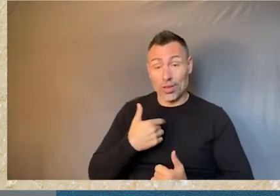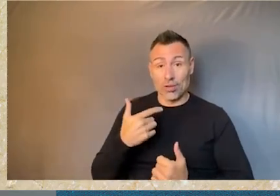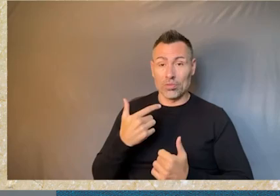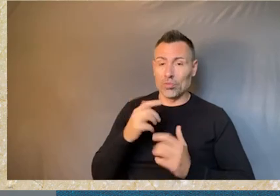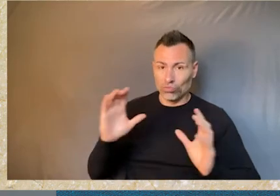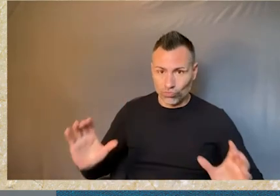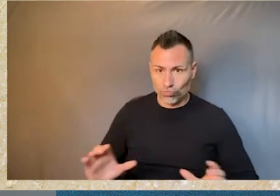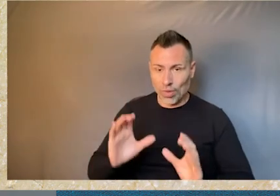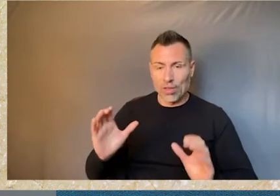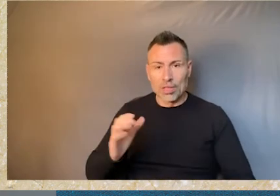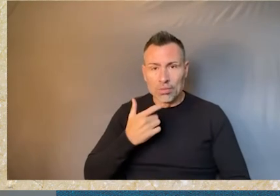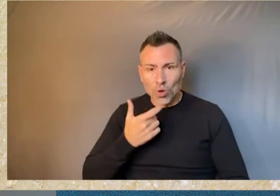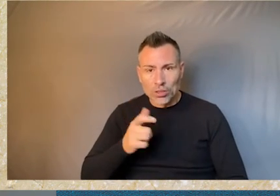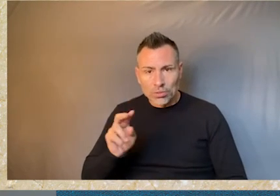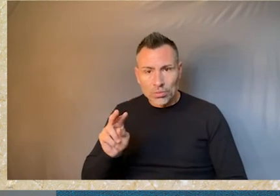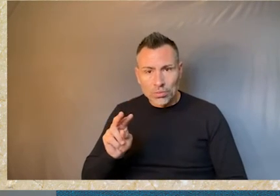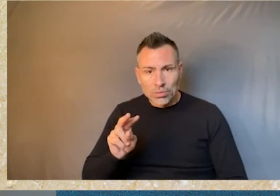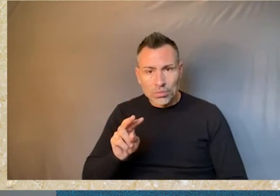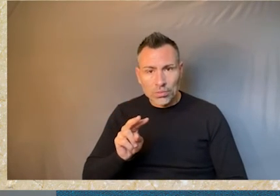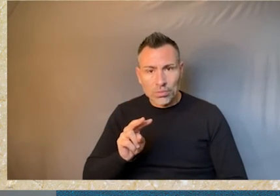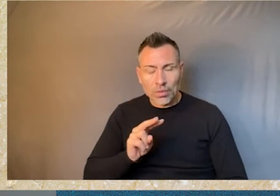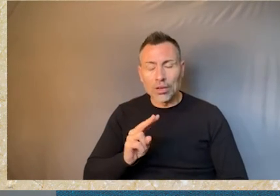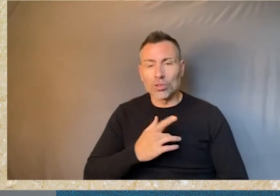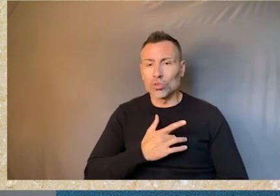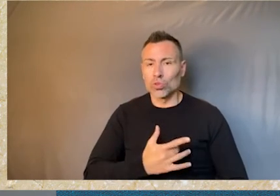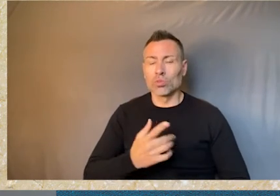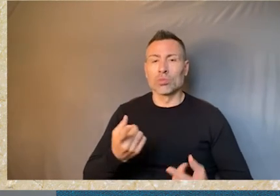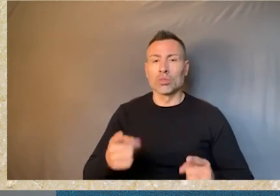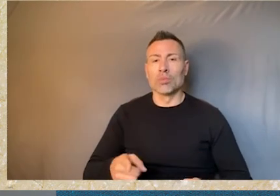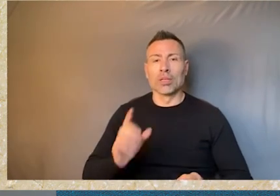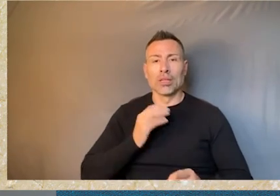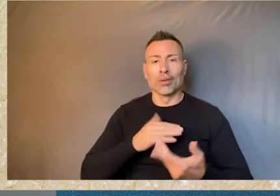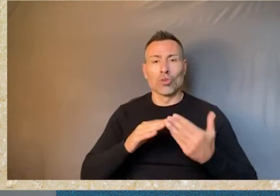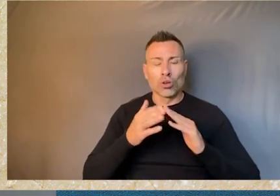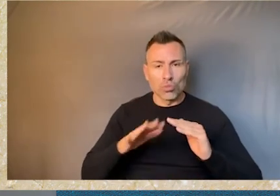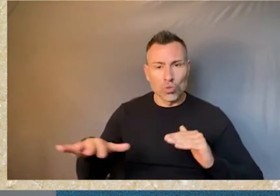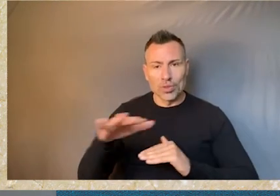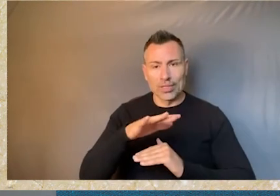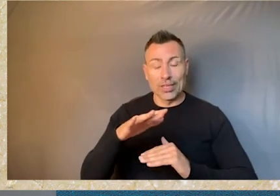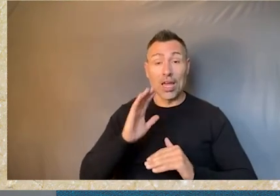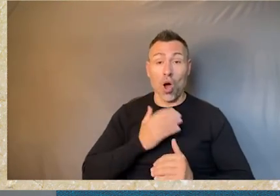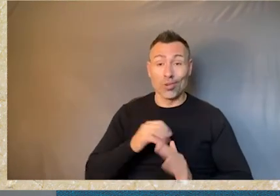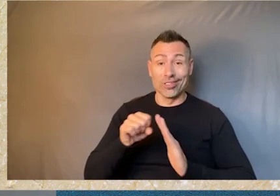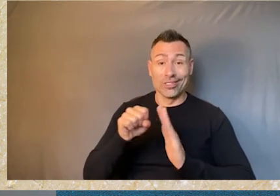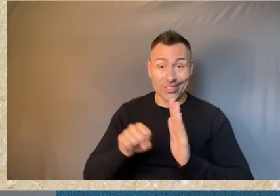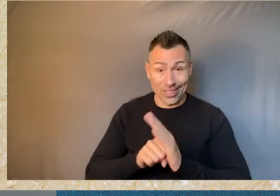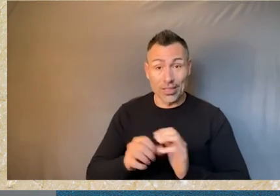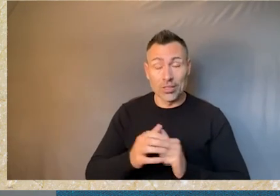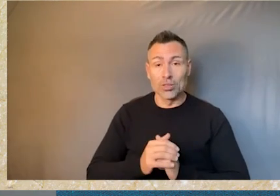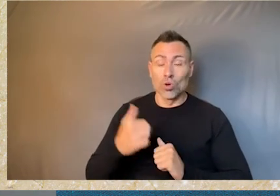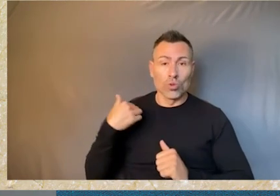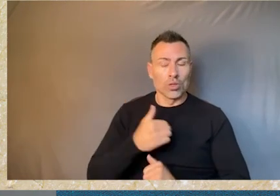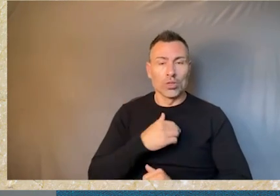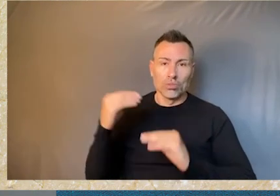and concerned about what is going on in our state and our community about this. We're doing a lot around